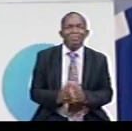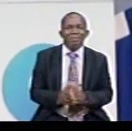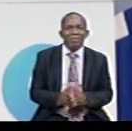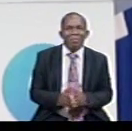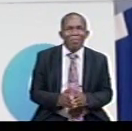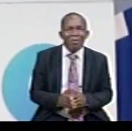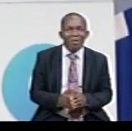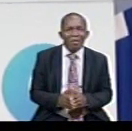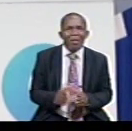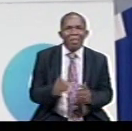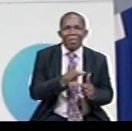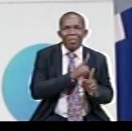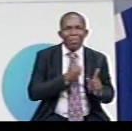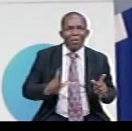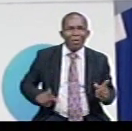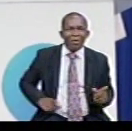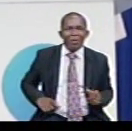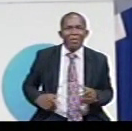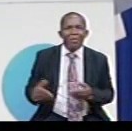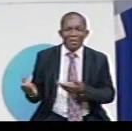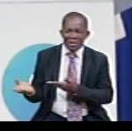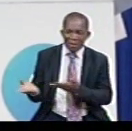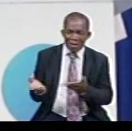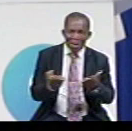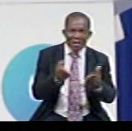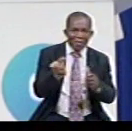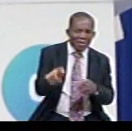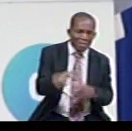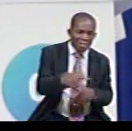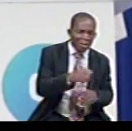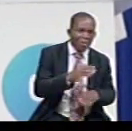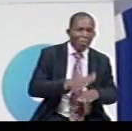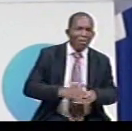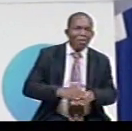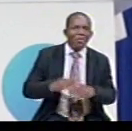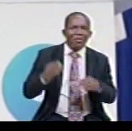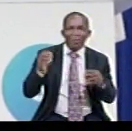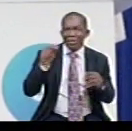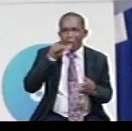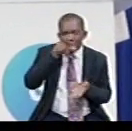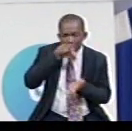The Lord carried them on eagle's wings and brought them.